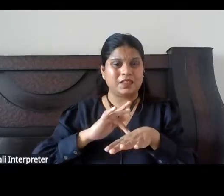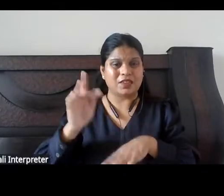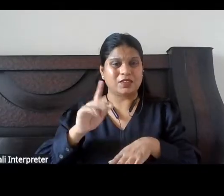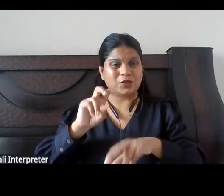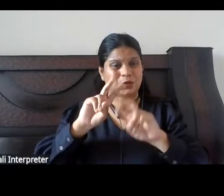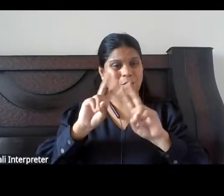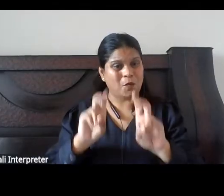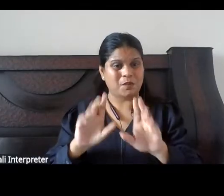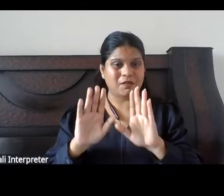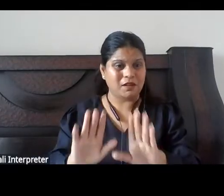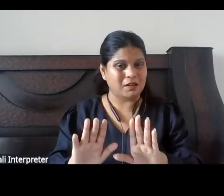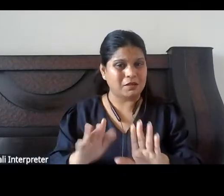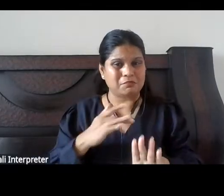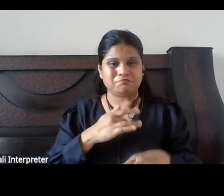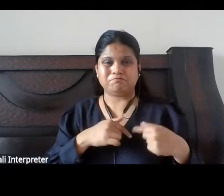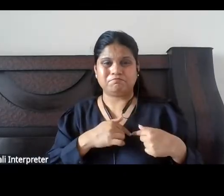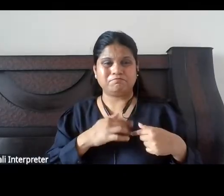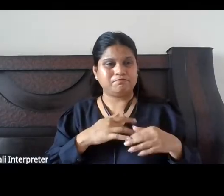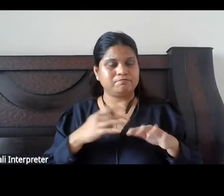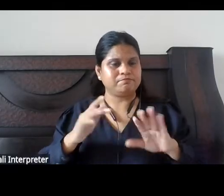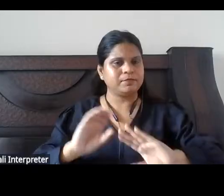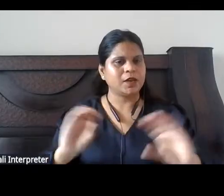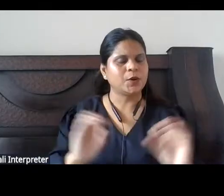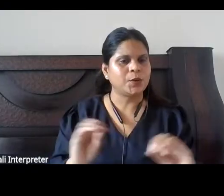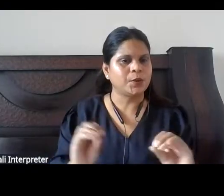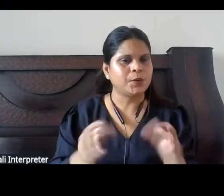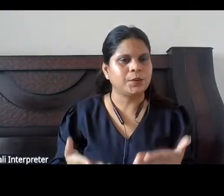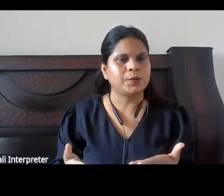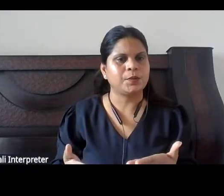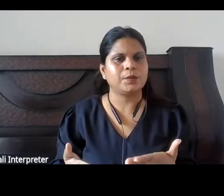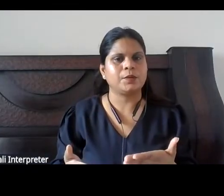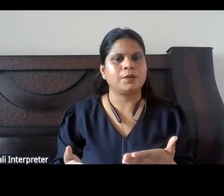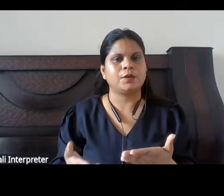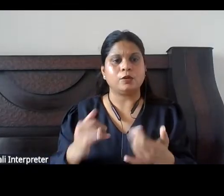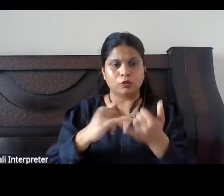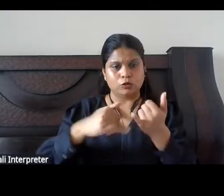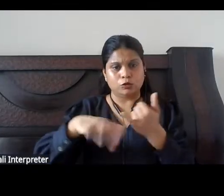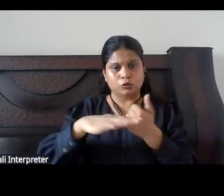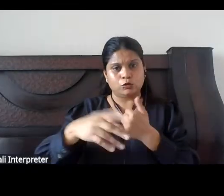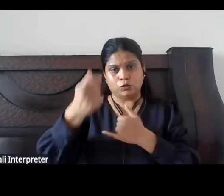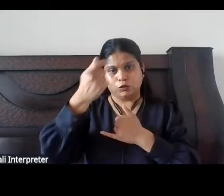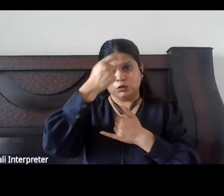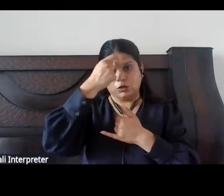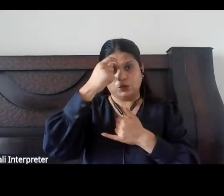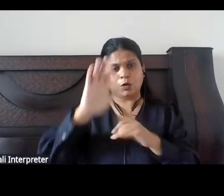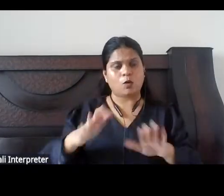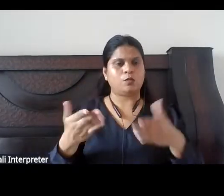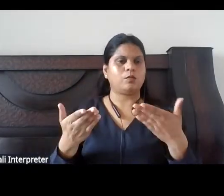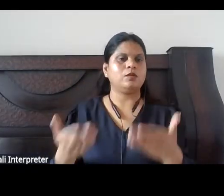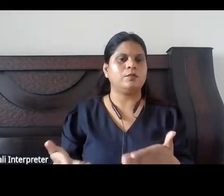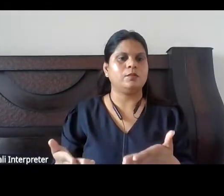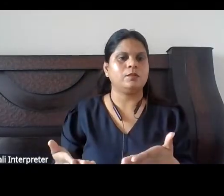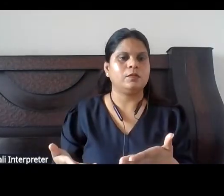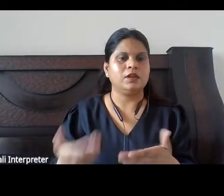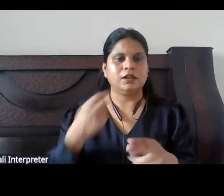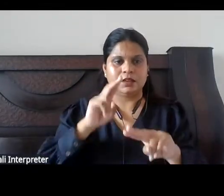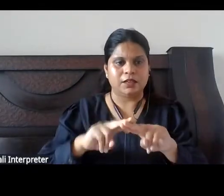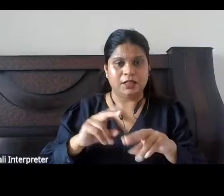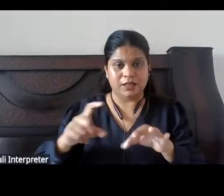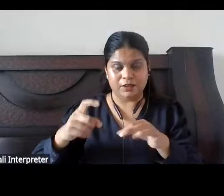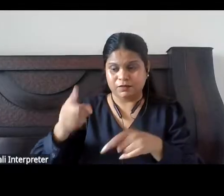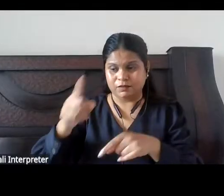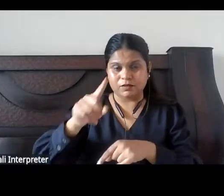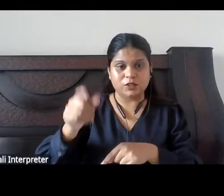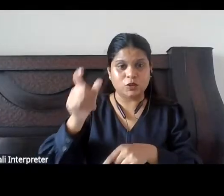no empathy, and that coupled with the social stigma, it leads to either people refusing to answer or